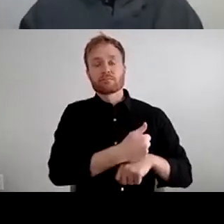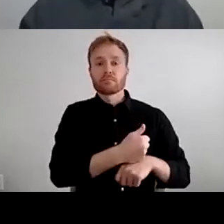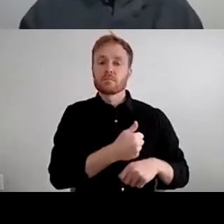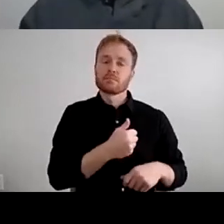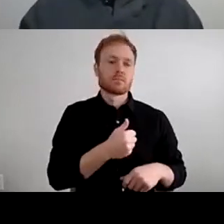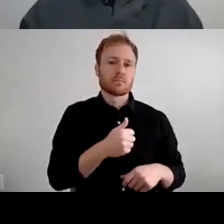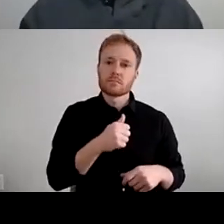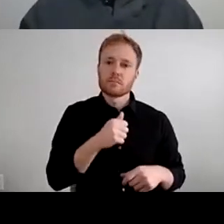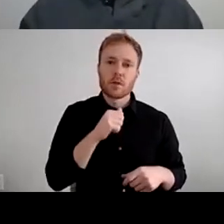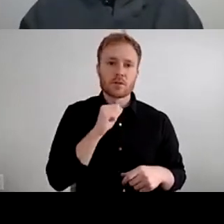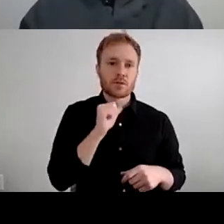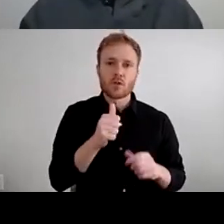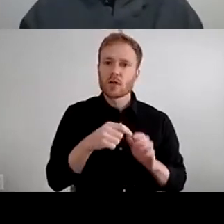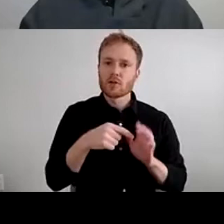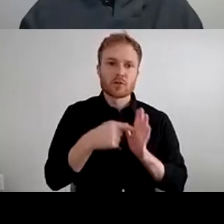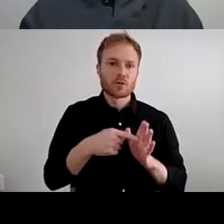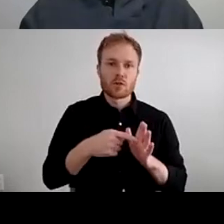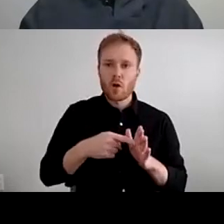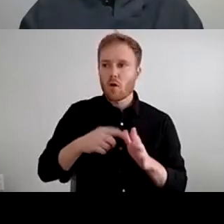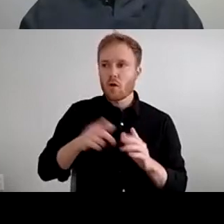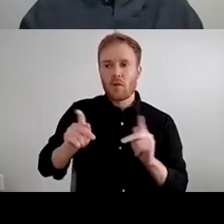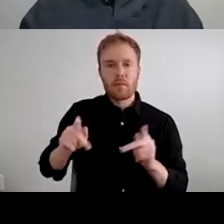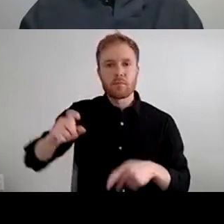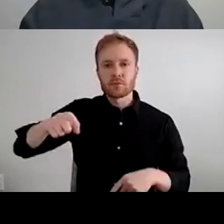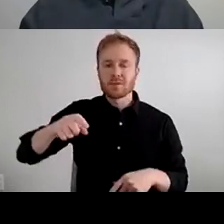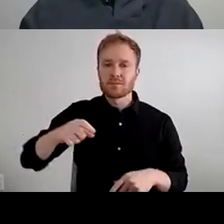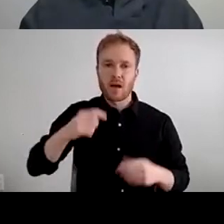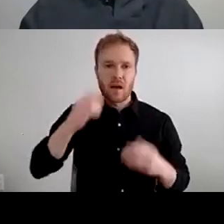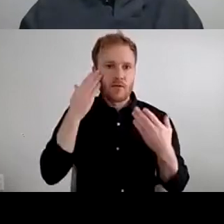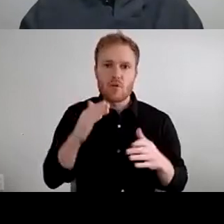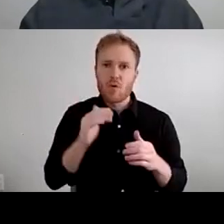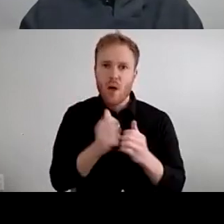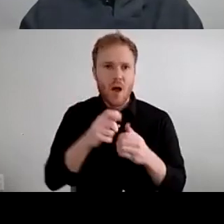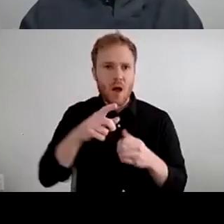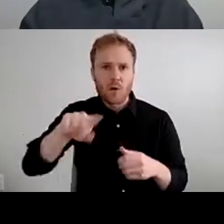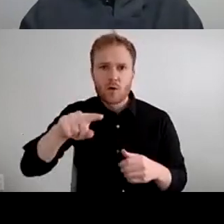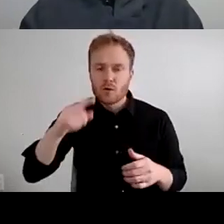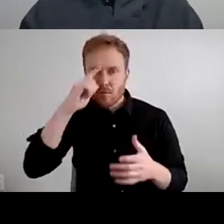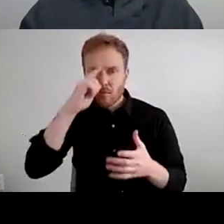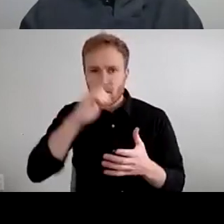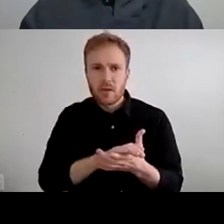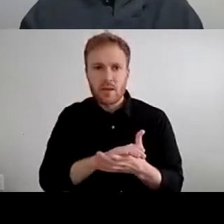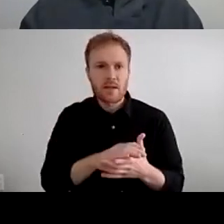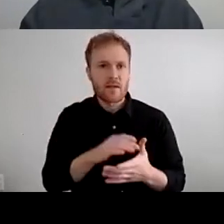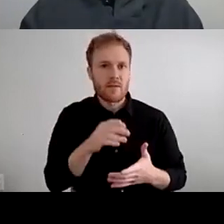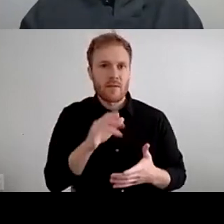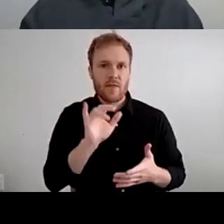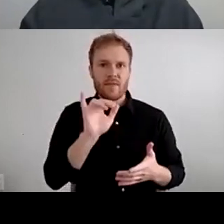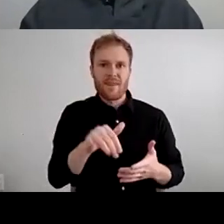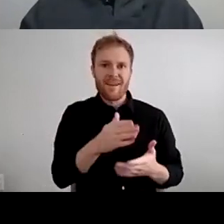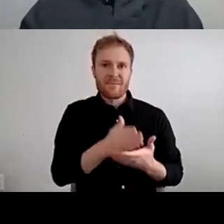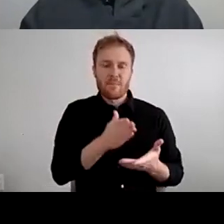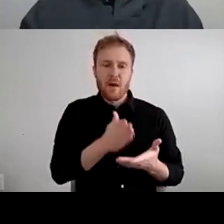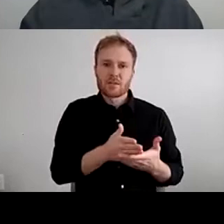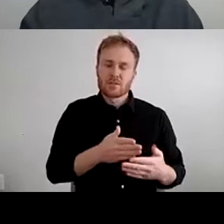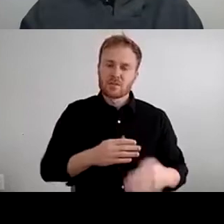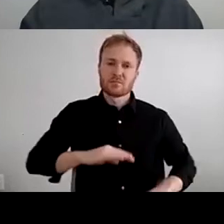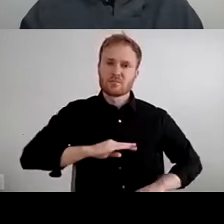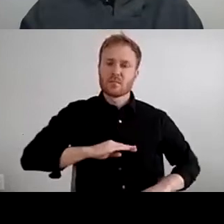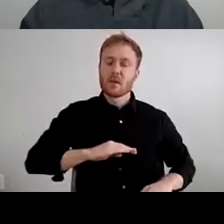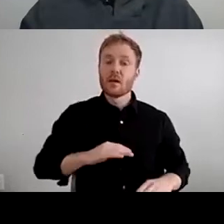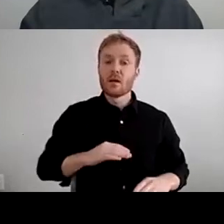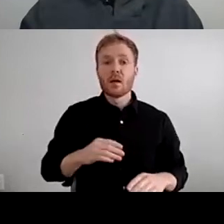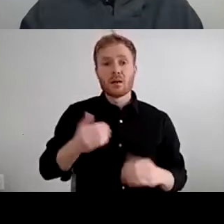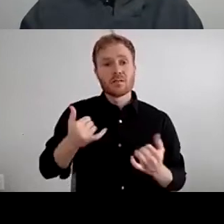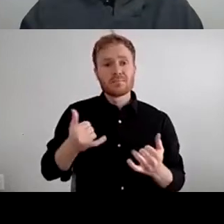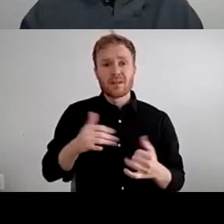people. I don't know how you can believe that this budget comes close to addressing reality. We are in the middle of a pandemic with record unemployment and with